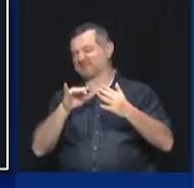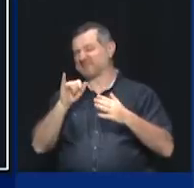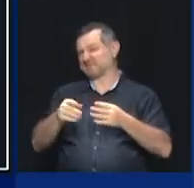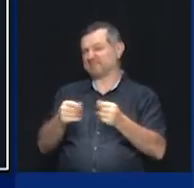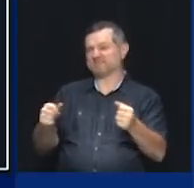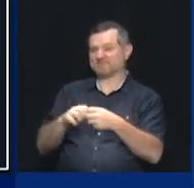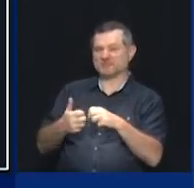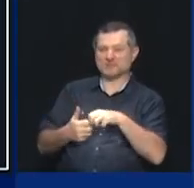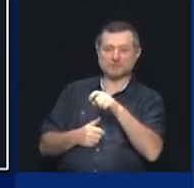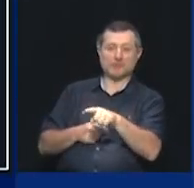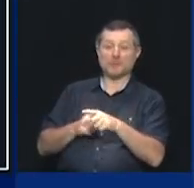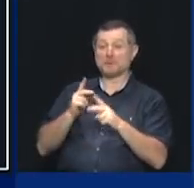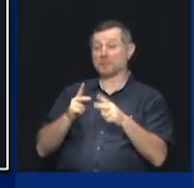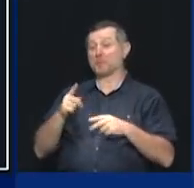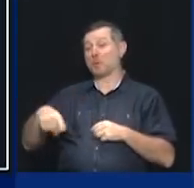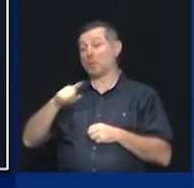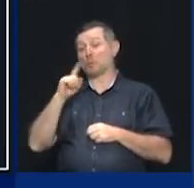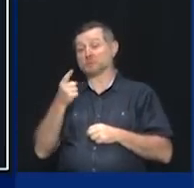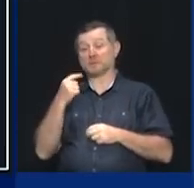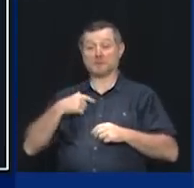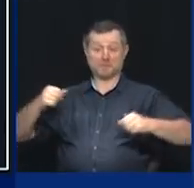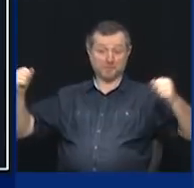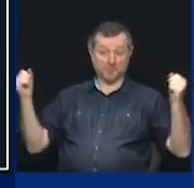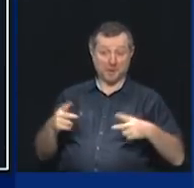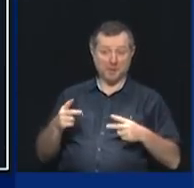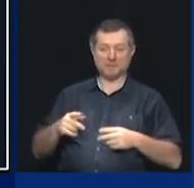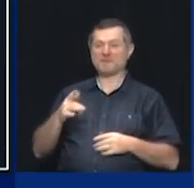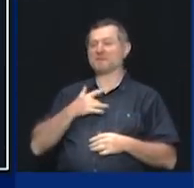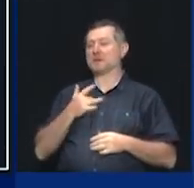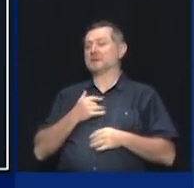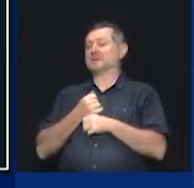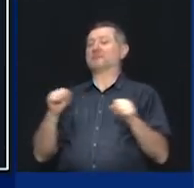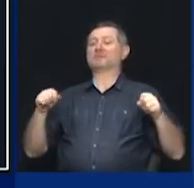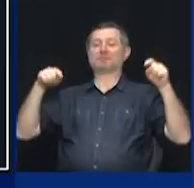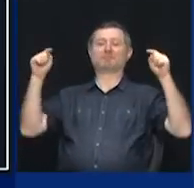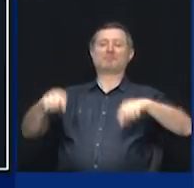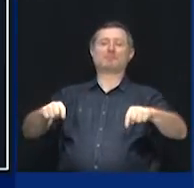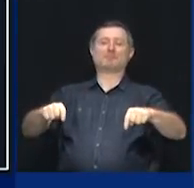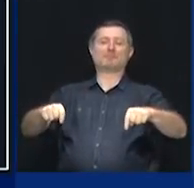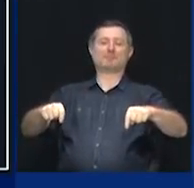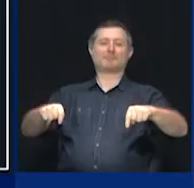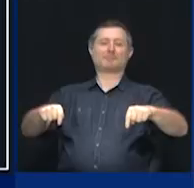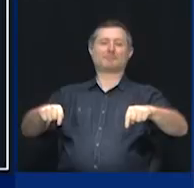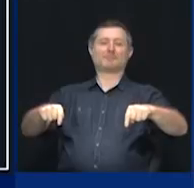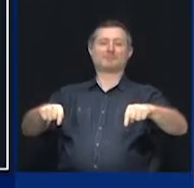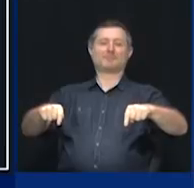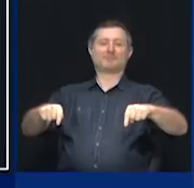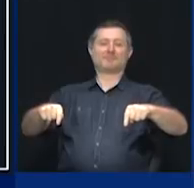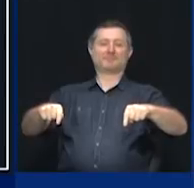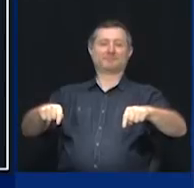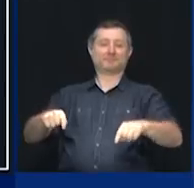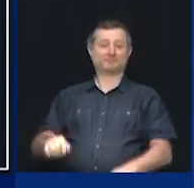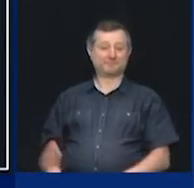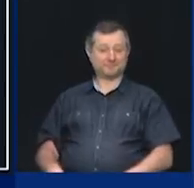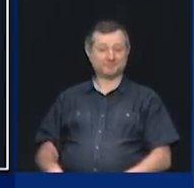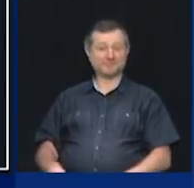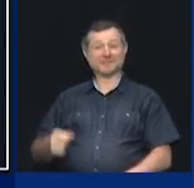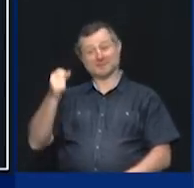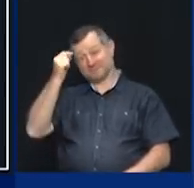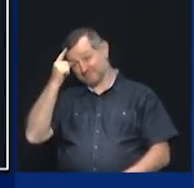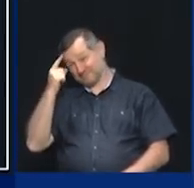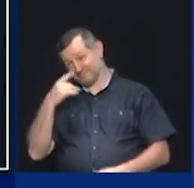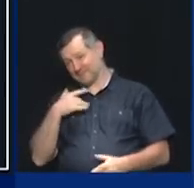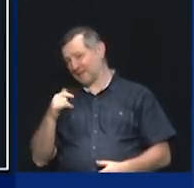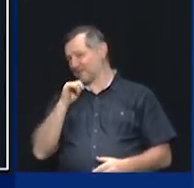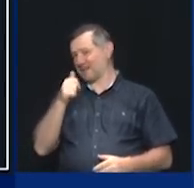back if people feel safe. Now, this is normally not a state role. This is not what we